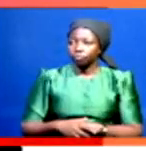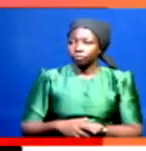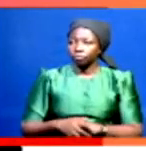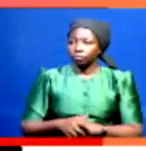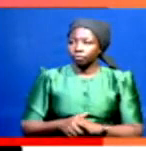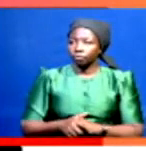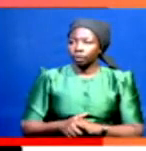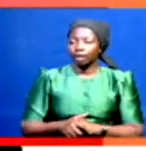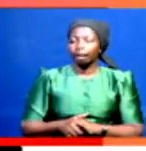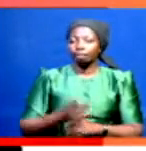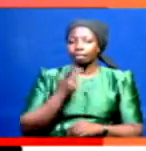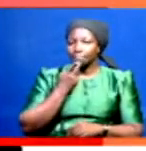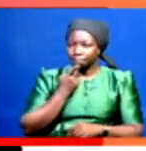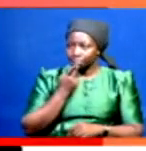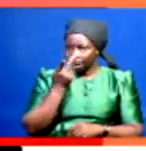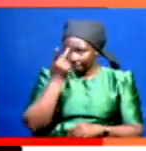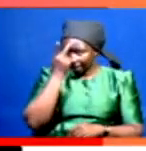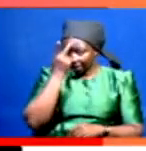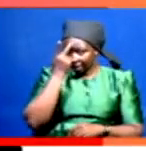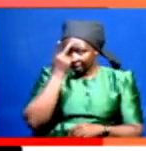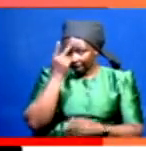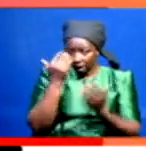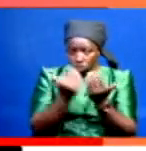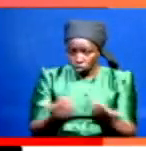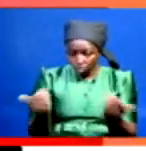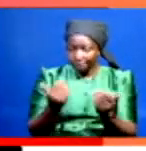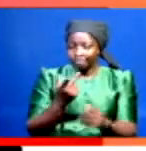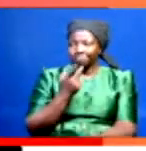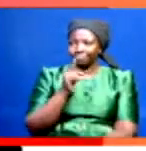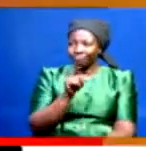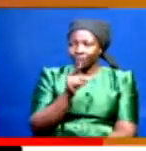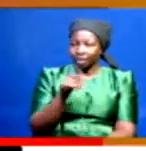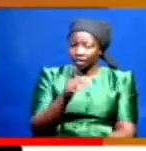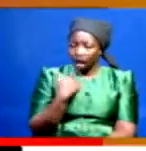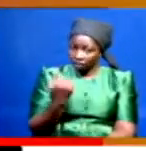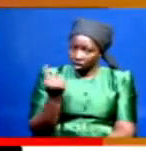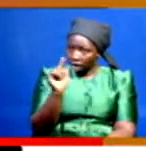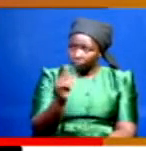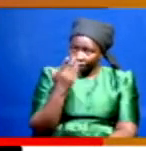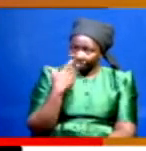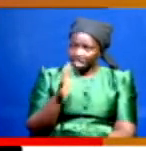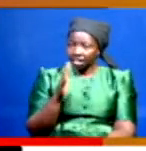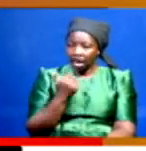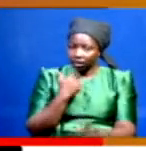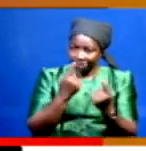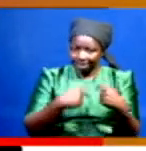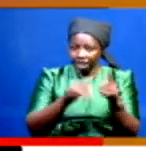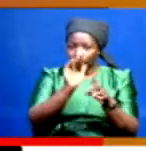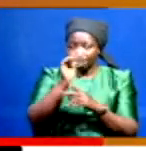the parents of the children, like that one, he has come out, he has tried to seek for